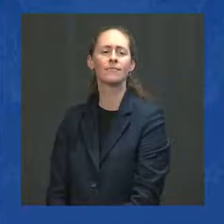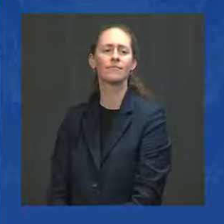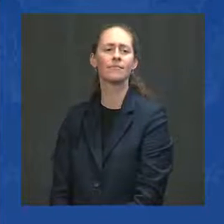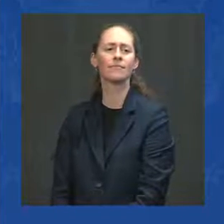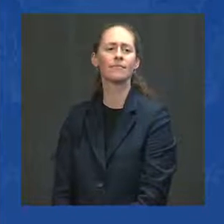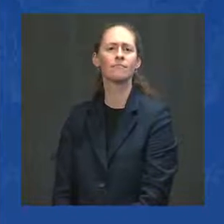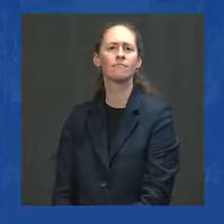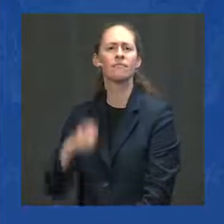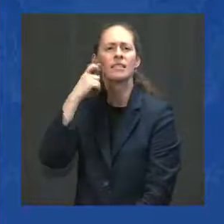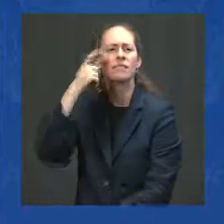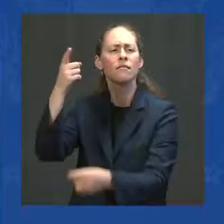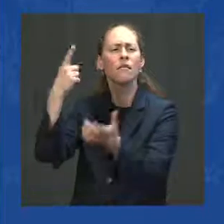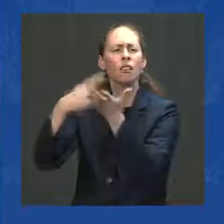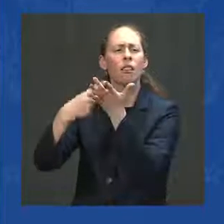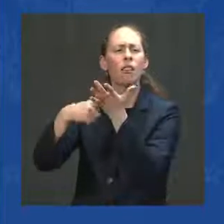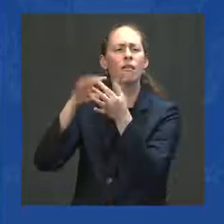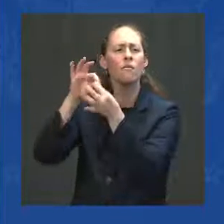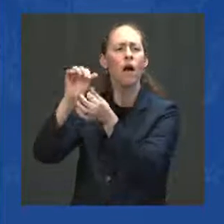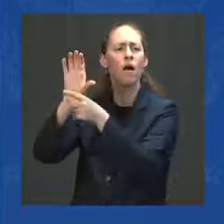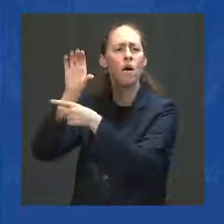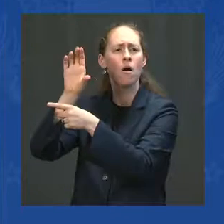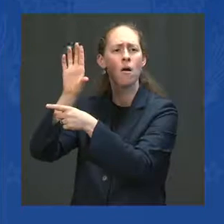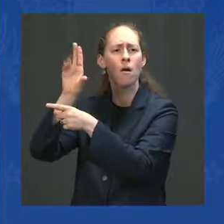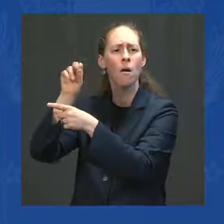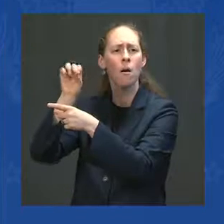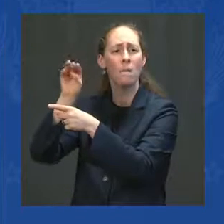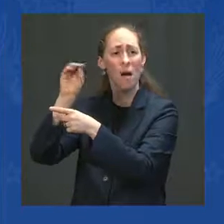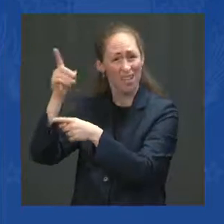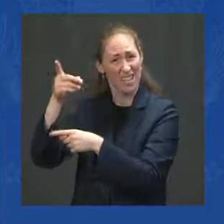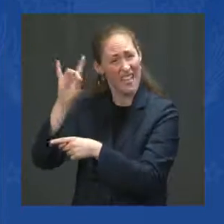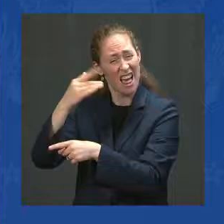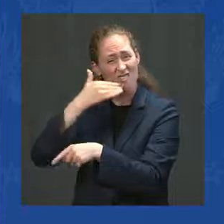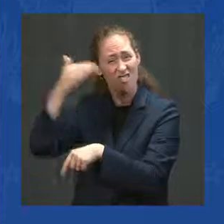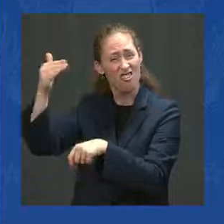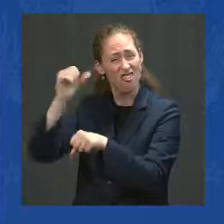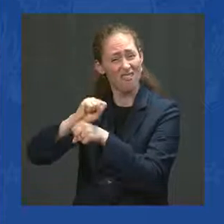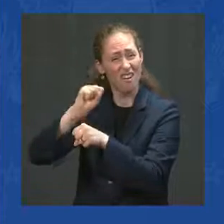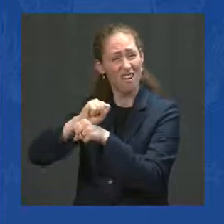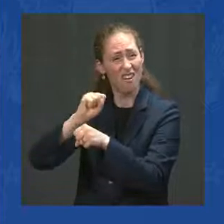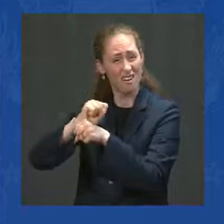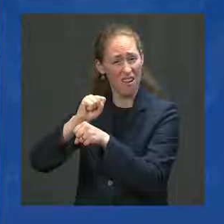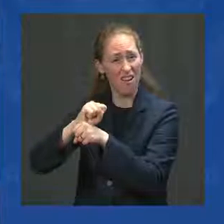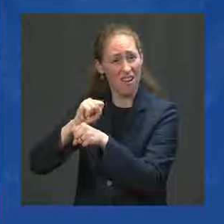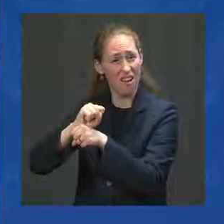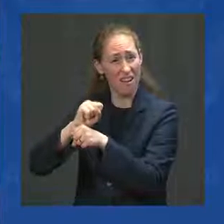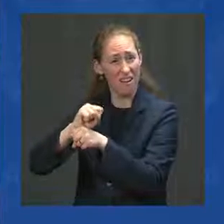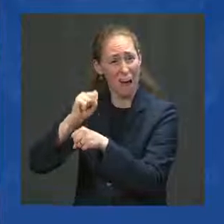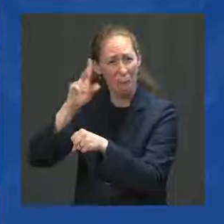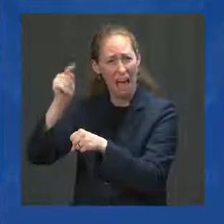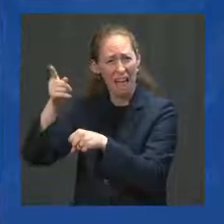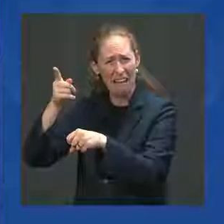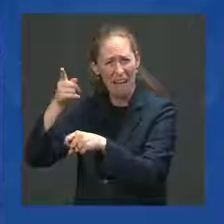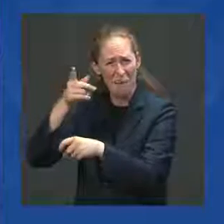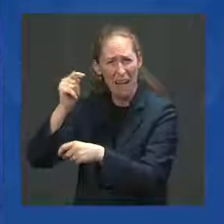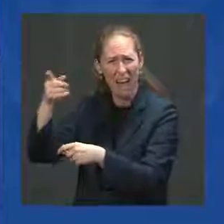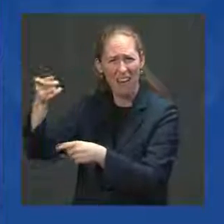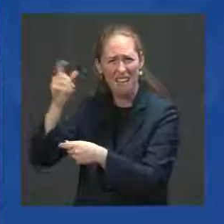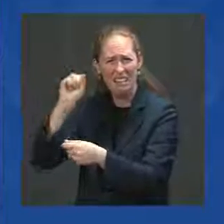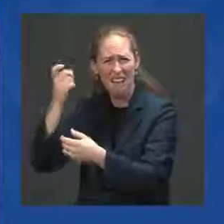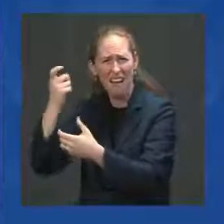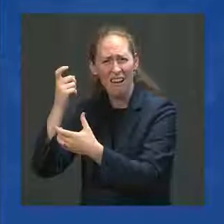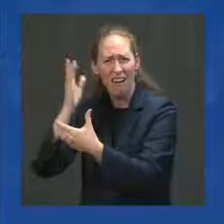Can you really say that he has done a quote hell of a job if he's accused of sexually harassing Now women? look, you asked two different on the questions. job? I asked the